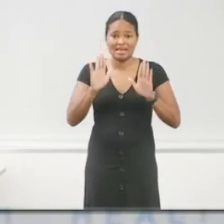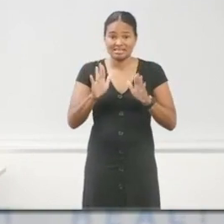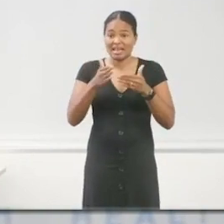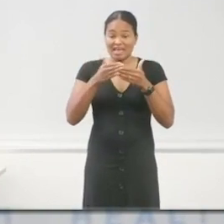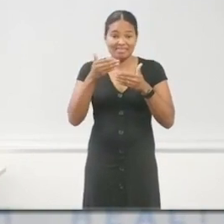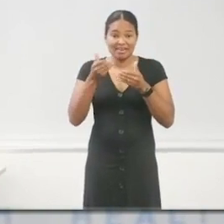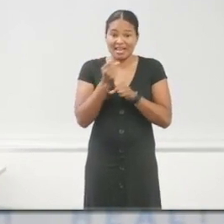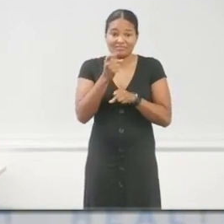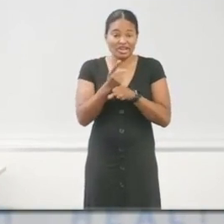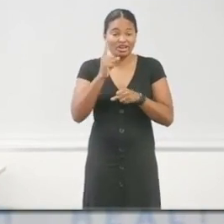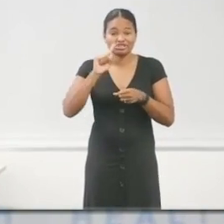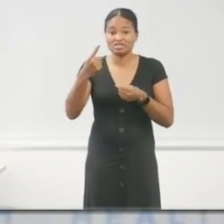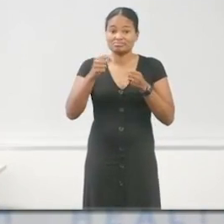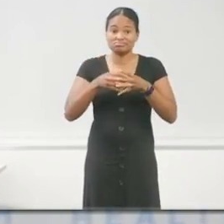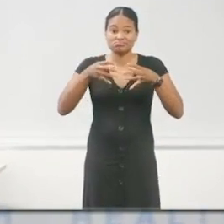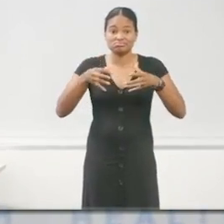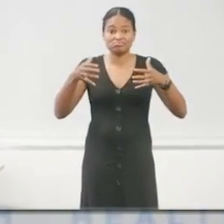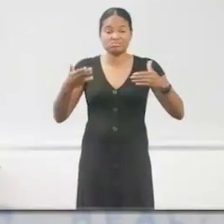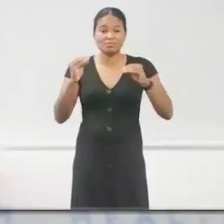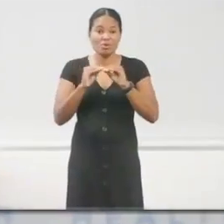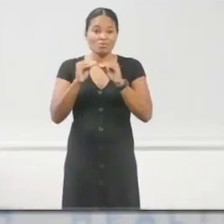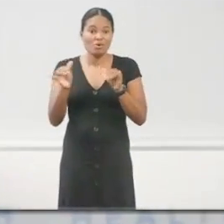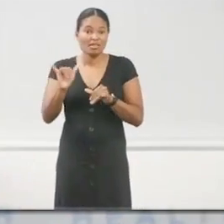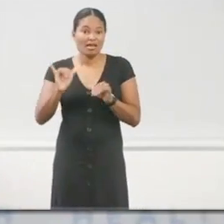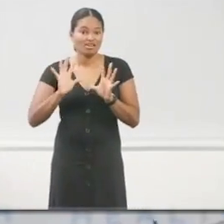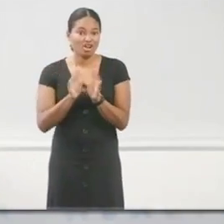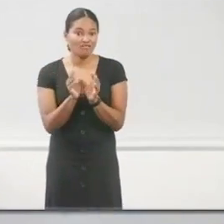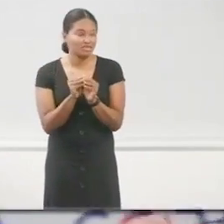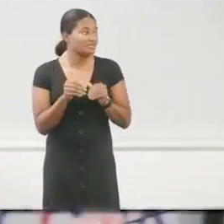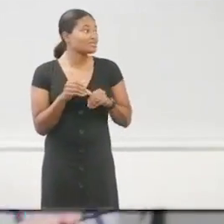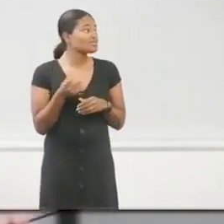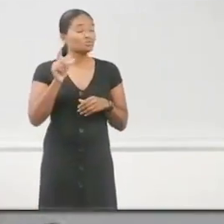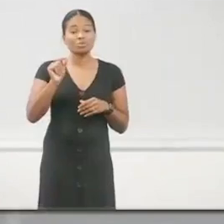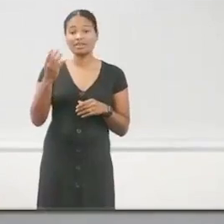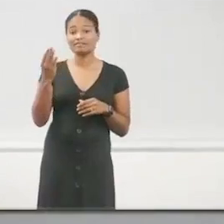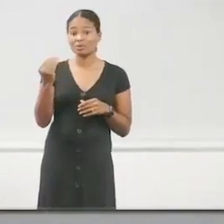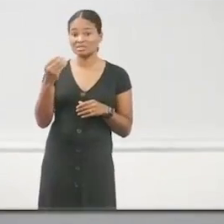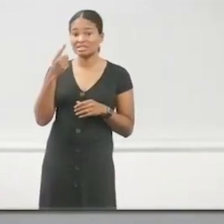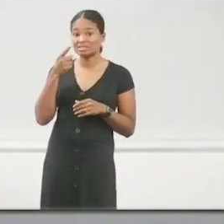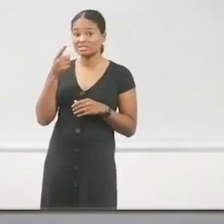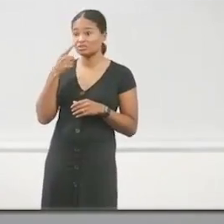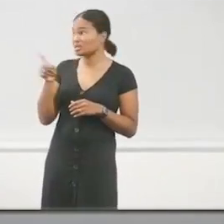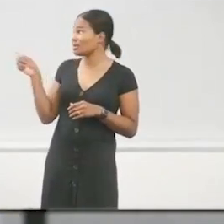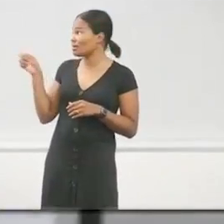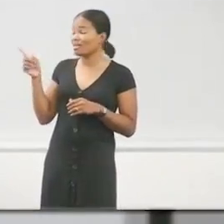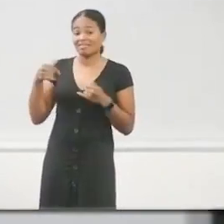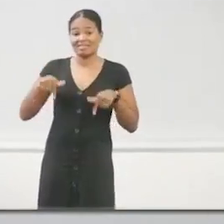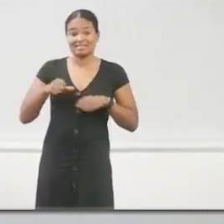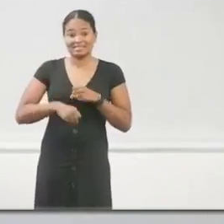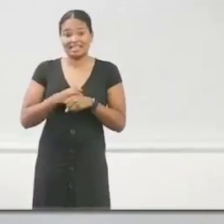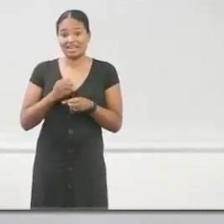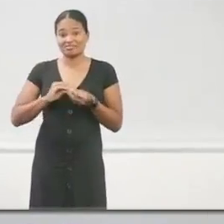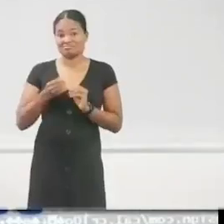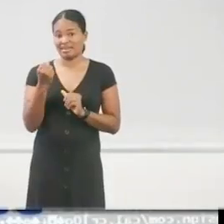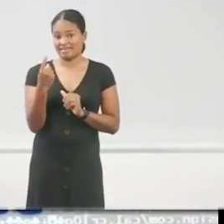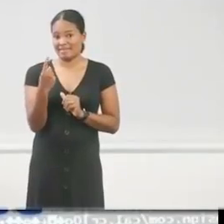more into a conference. We've had fantastic guests throughout the years. So you can see 2014, this is our 11th year doing this. We've